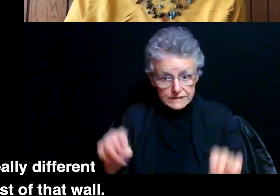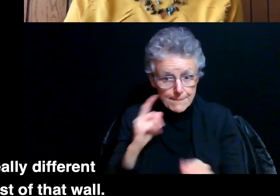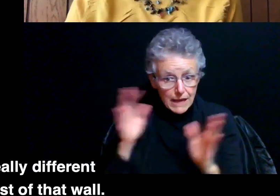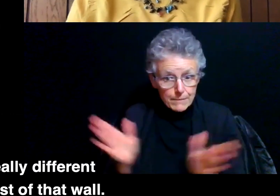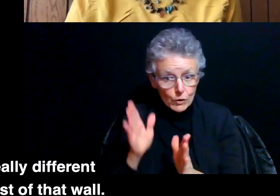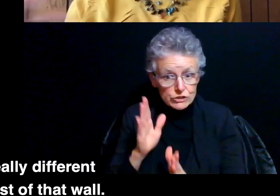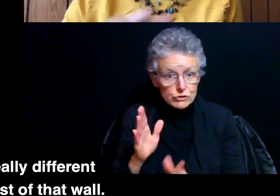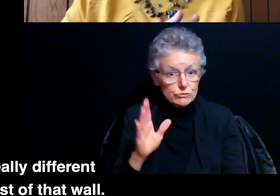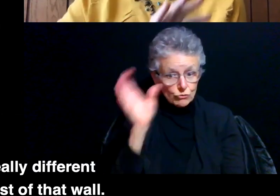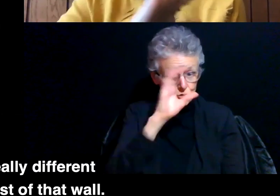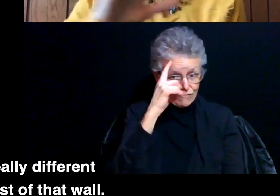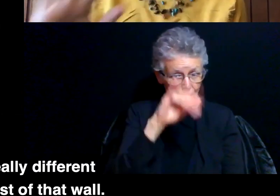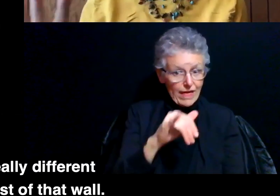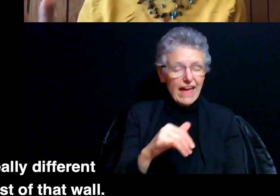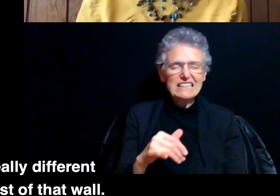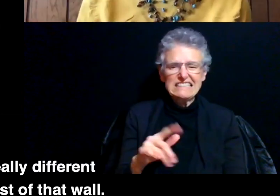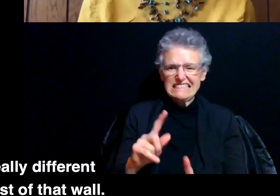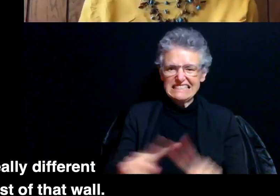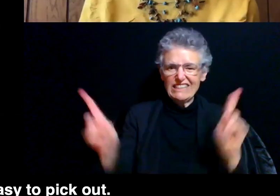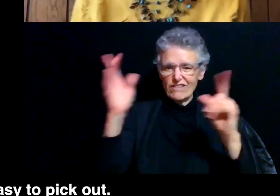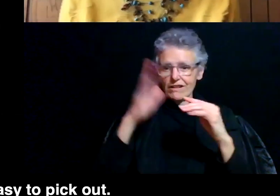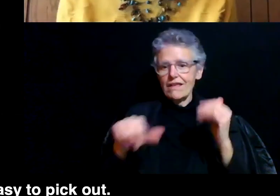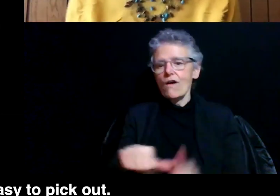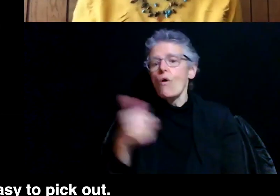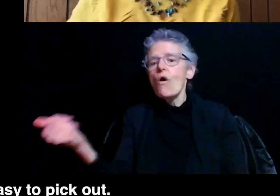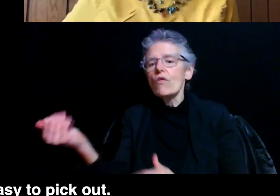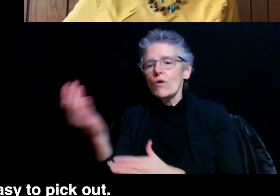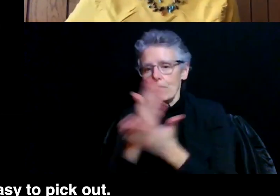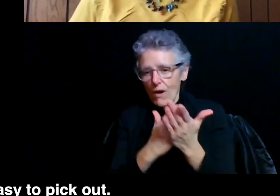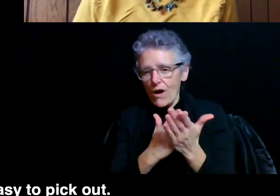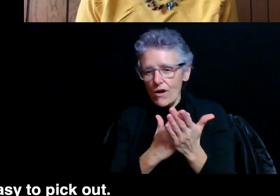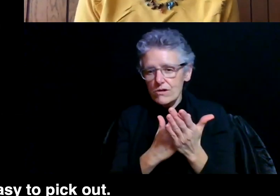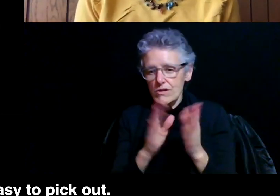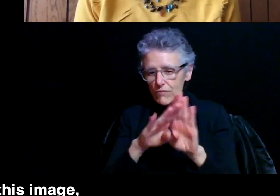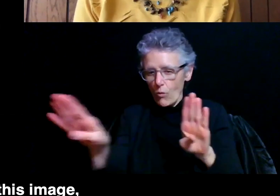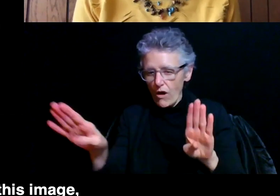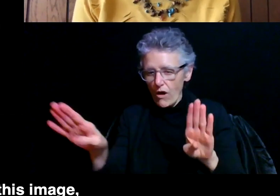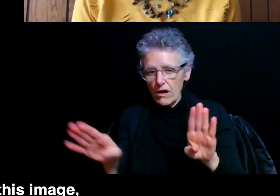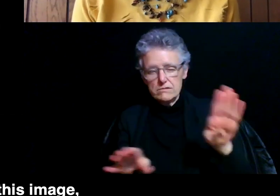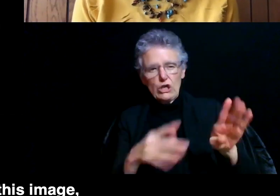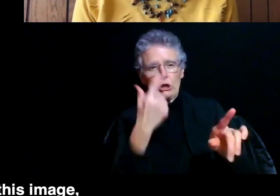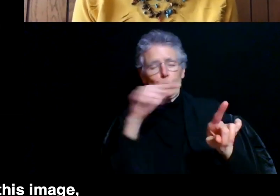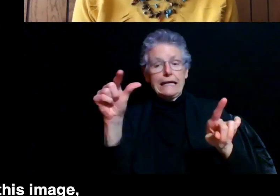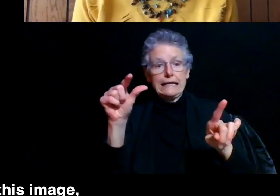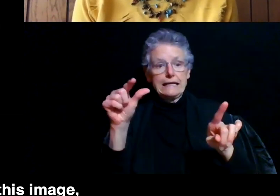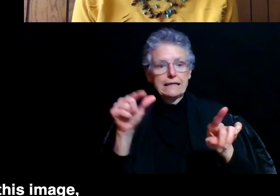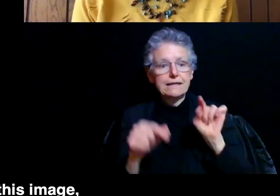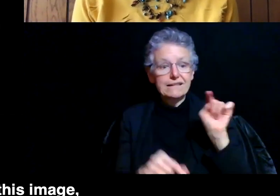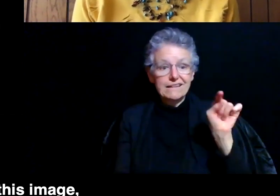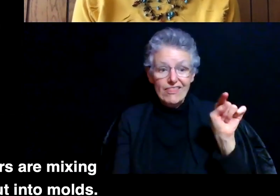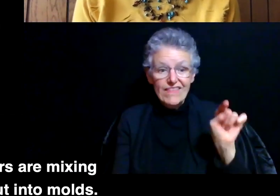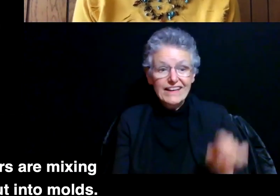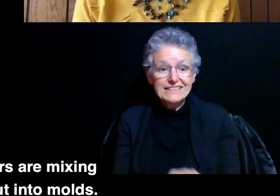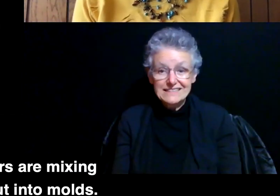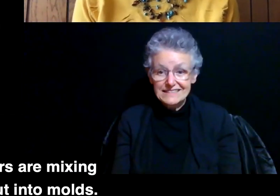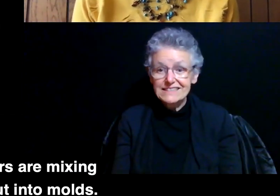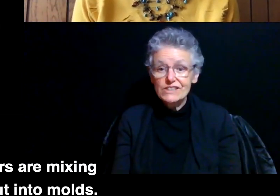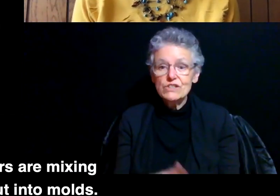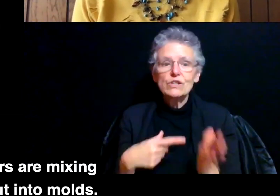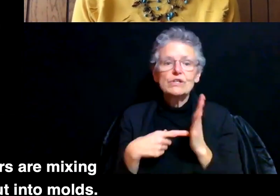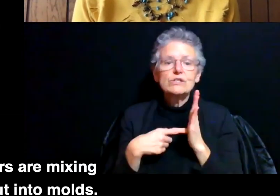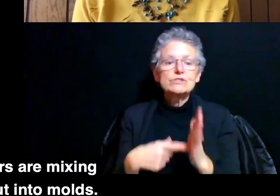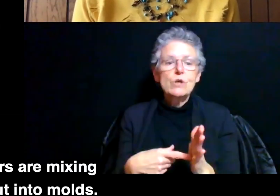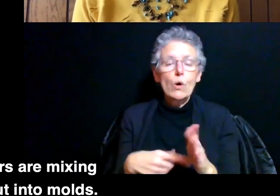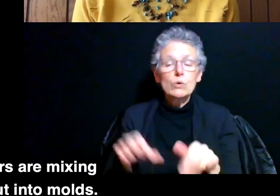for it. It looks really different from the rest of that wall. It's pretty easy to pick out. And in this image, the